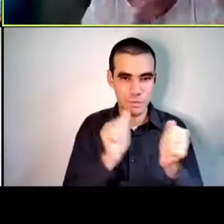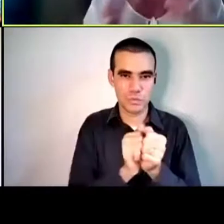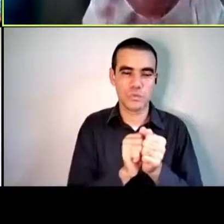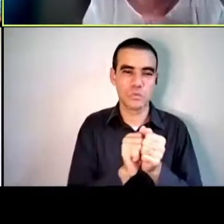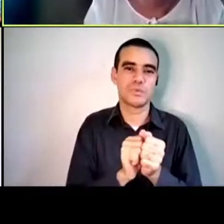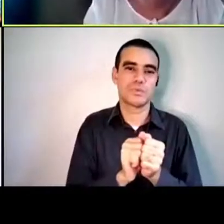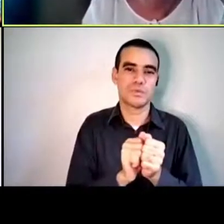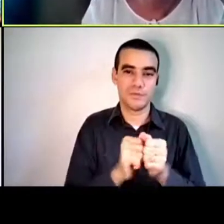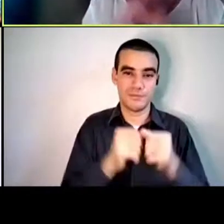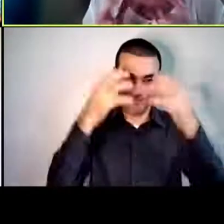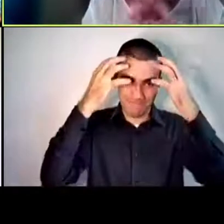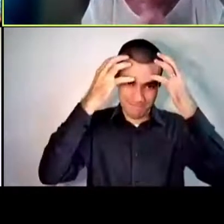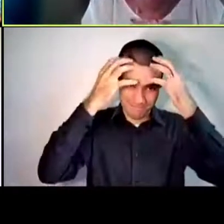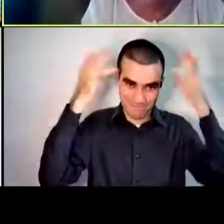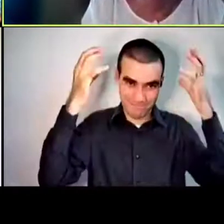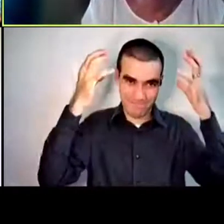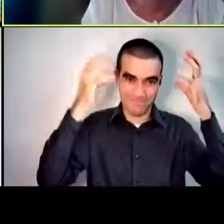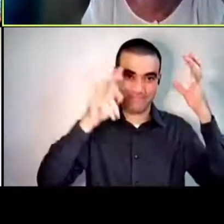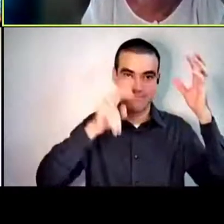problems together